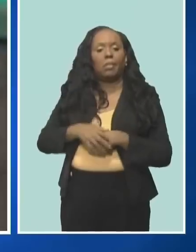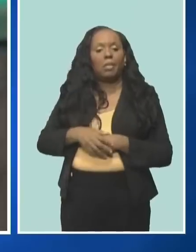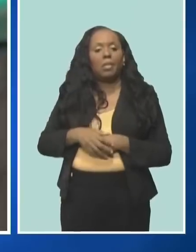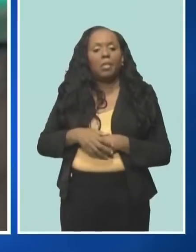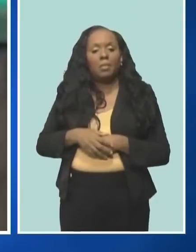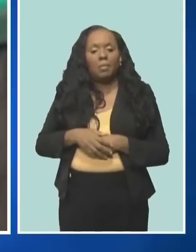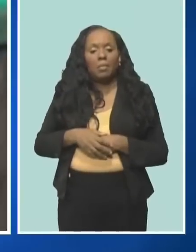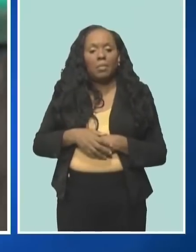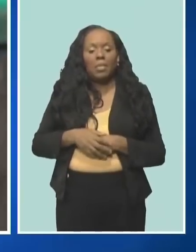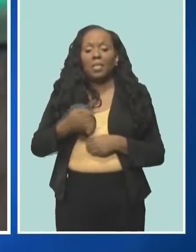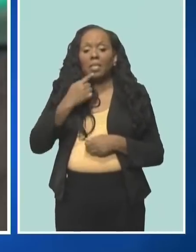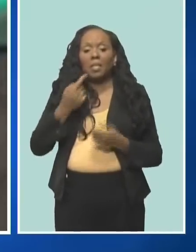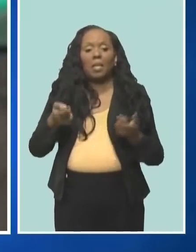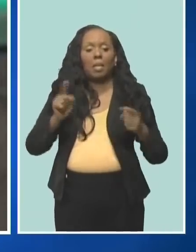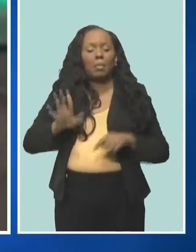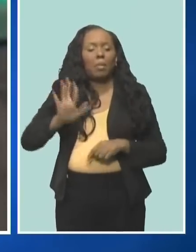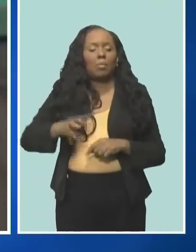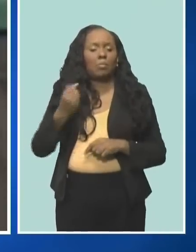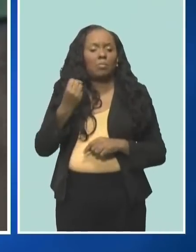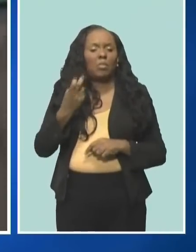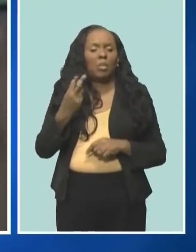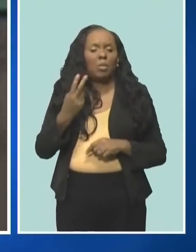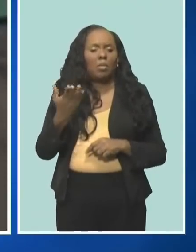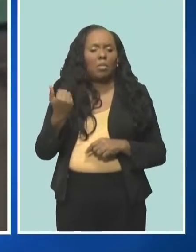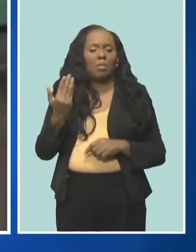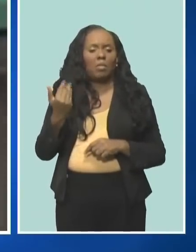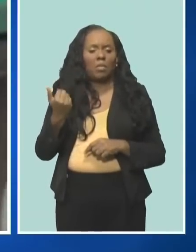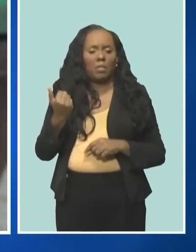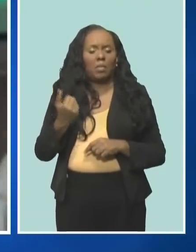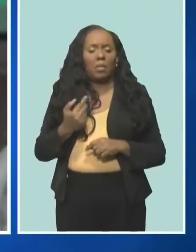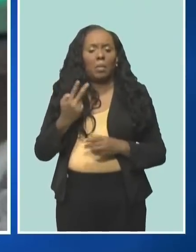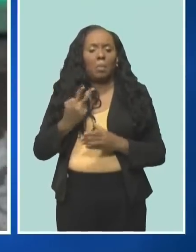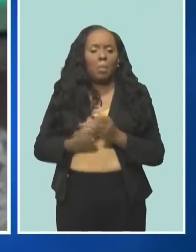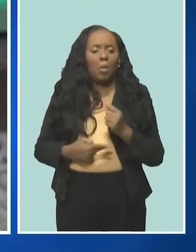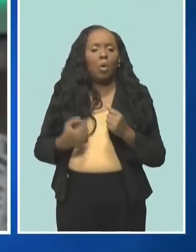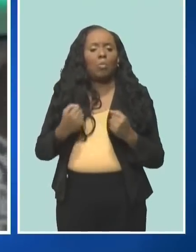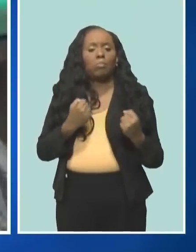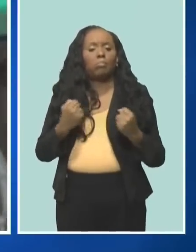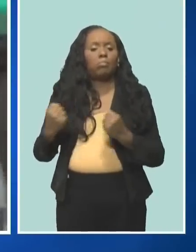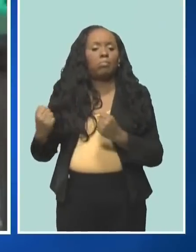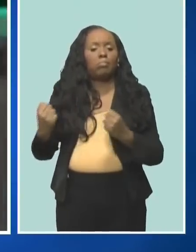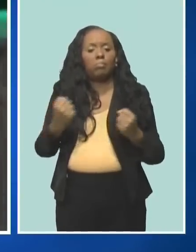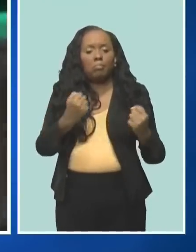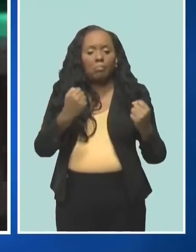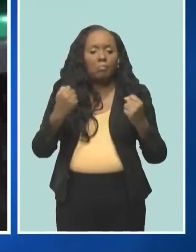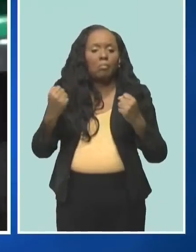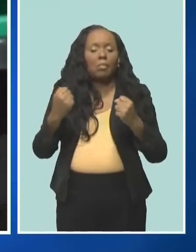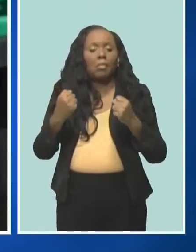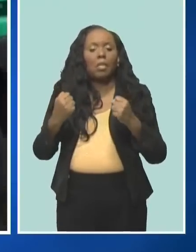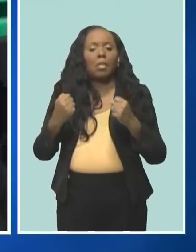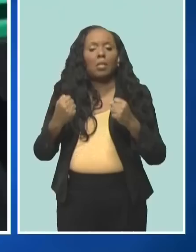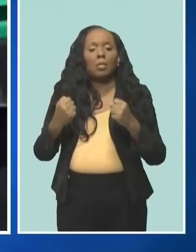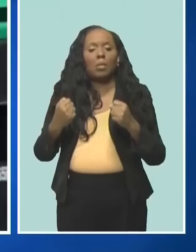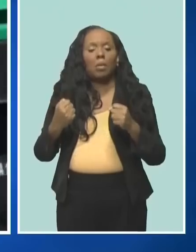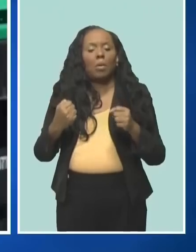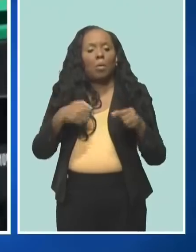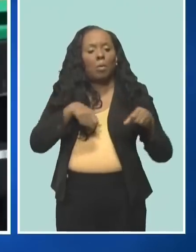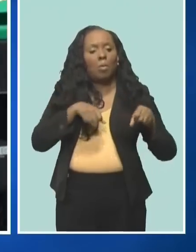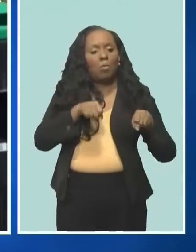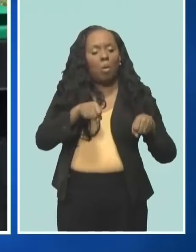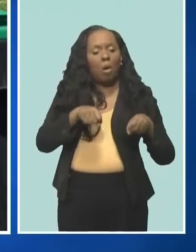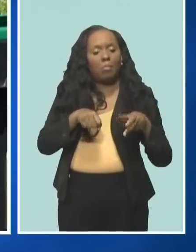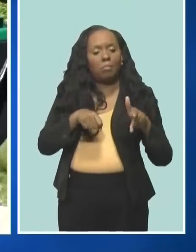a statement say the accident occurred at 12:15 p.m. Both vehicles were traveling along the said road in opposite directions prior